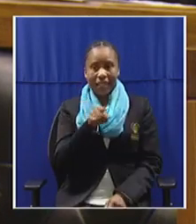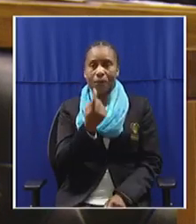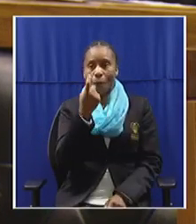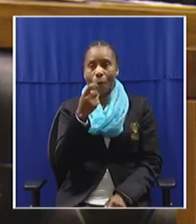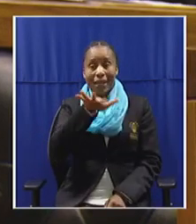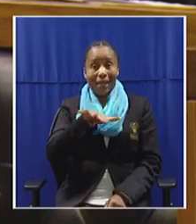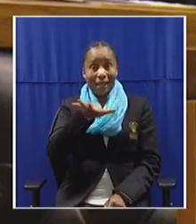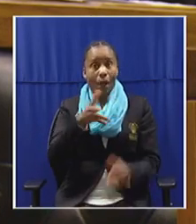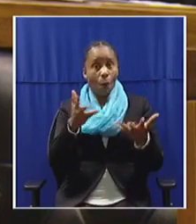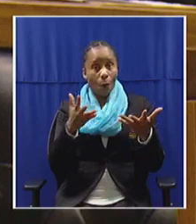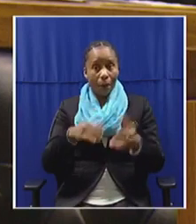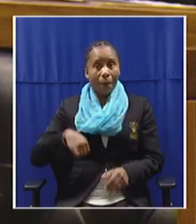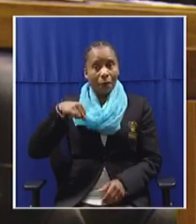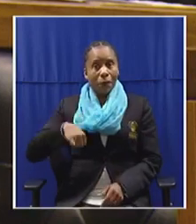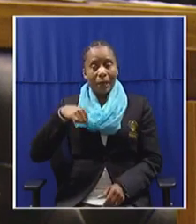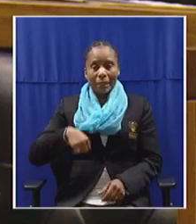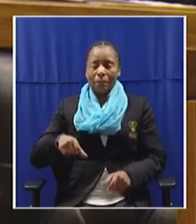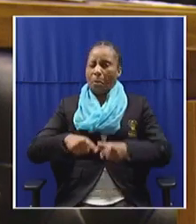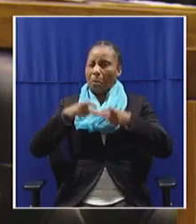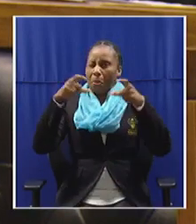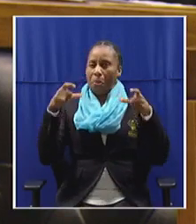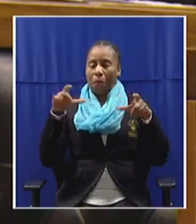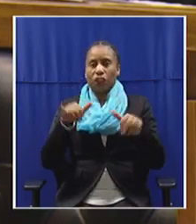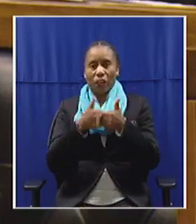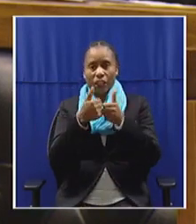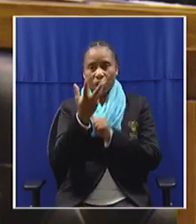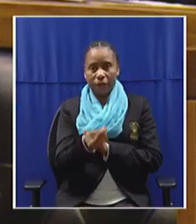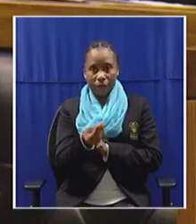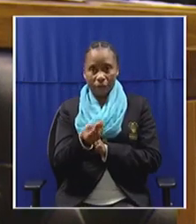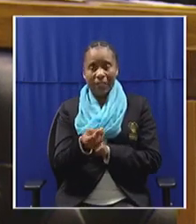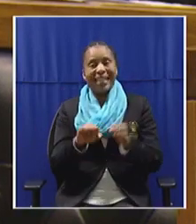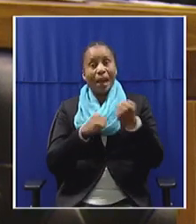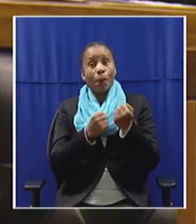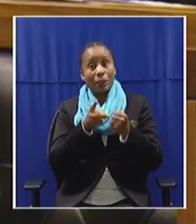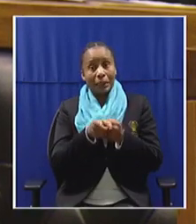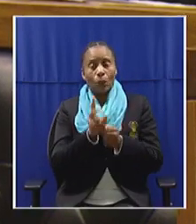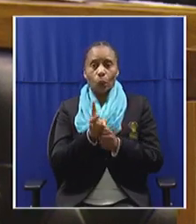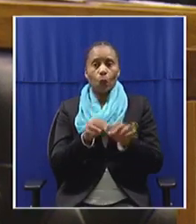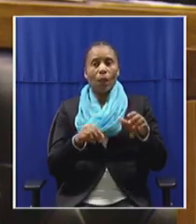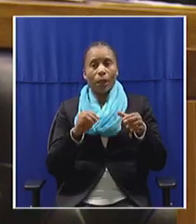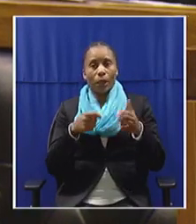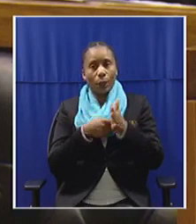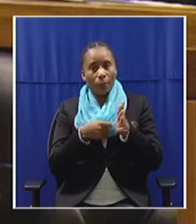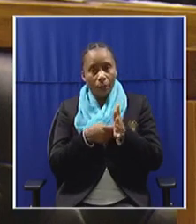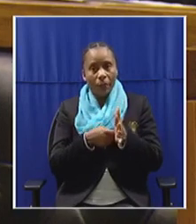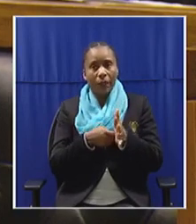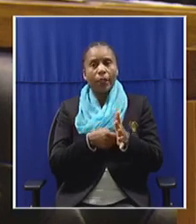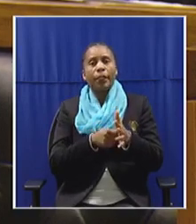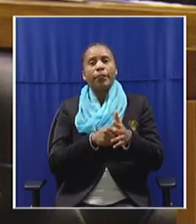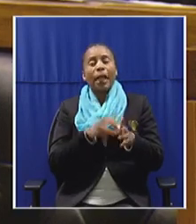municipalities are greatly challenged. This support also includes procurement, contract